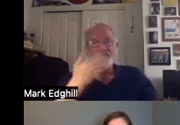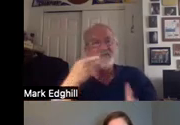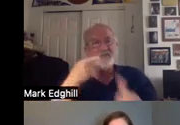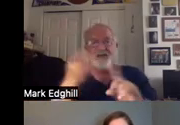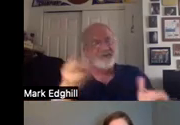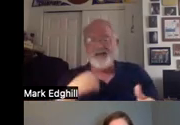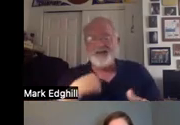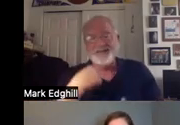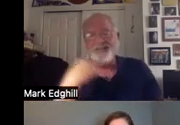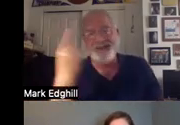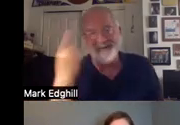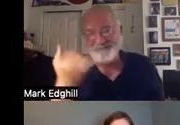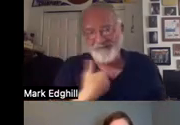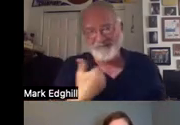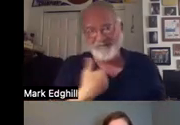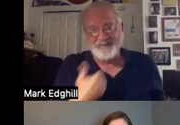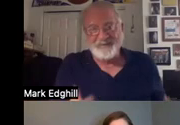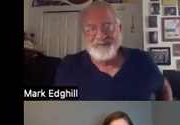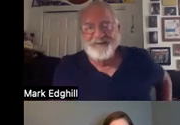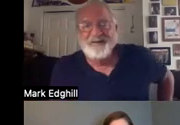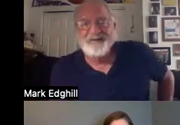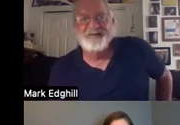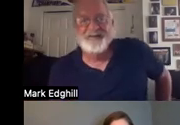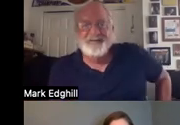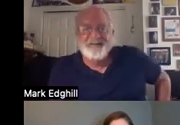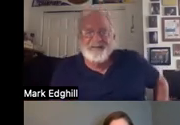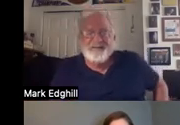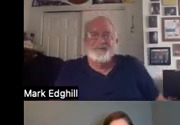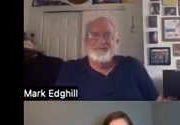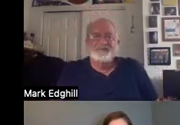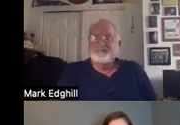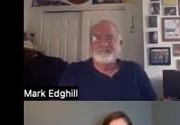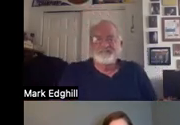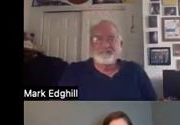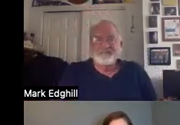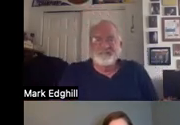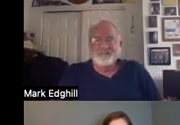She made a good point. That's all I can. And she made a really good point. That's all I can think of.